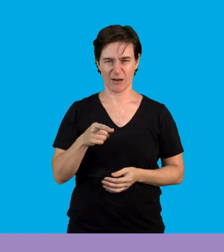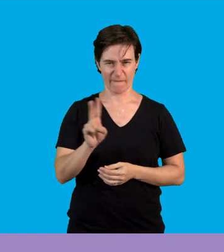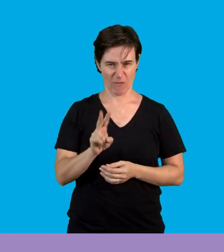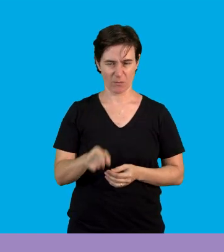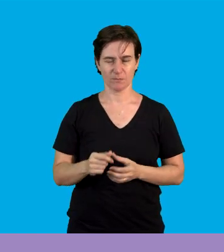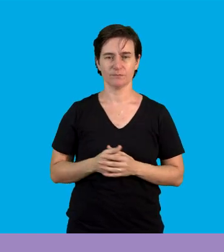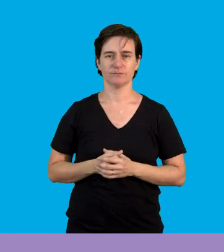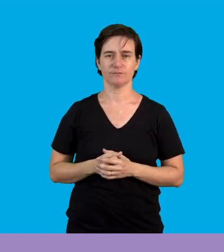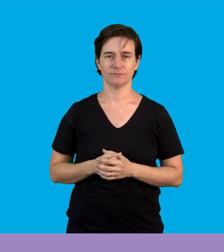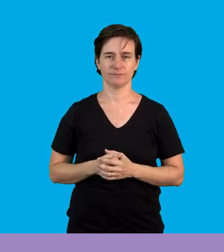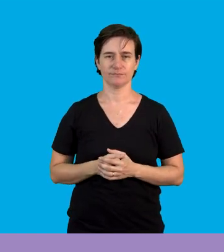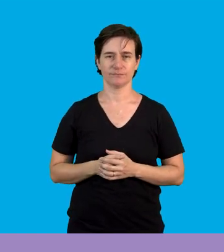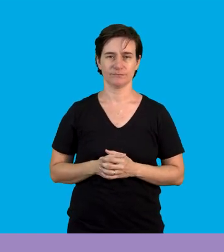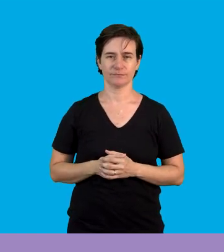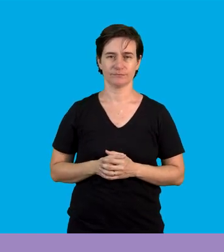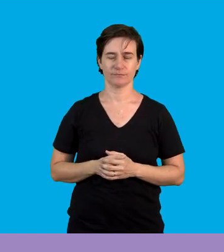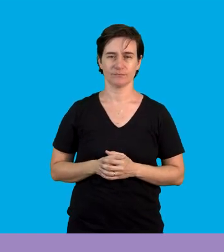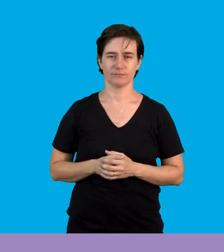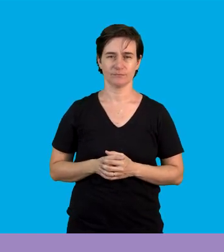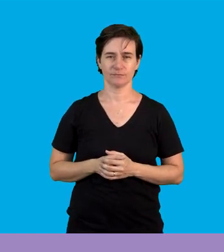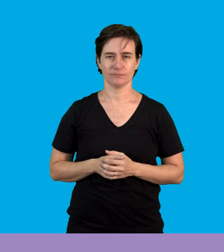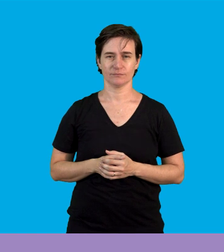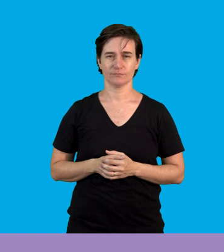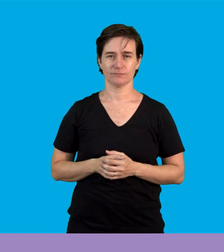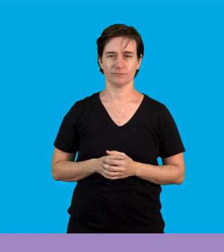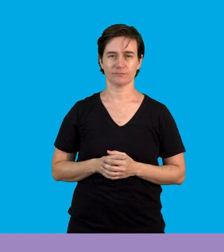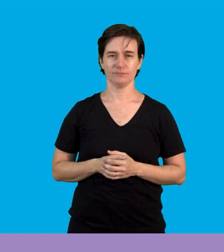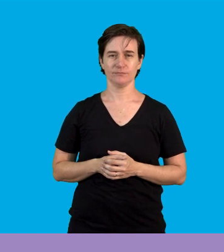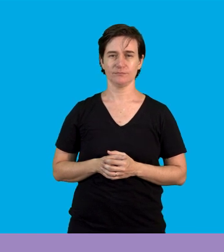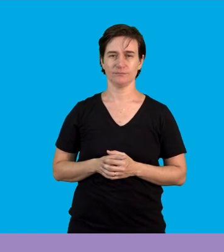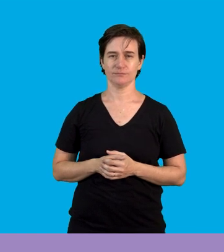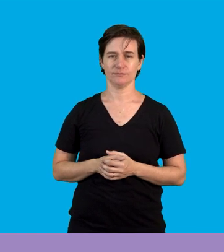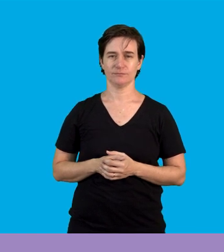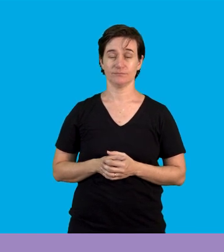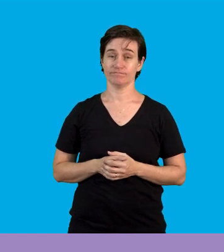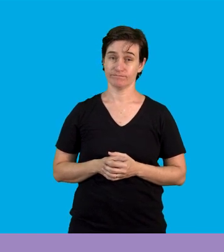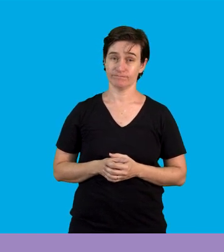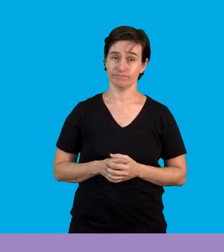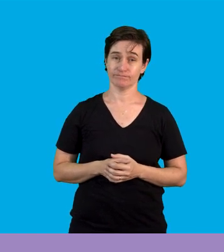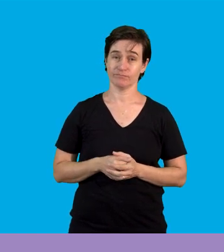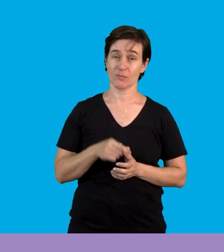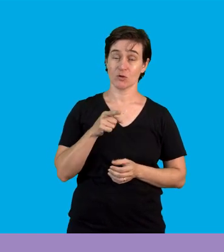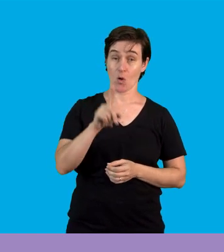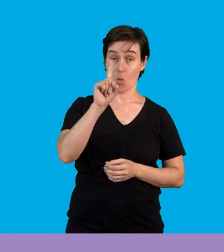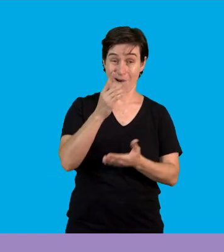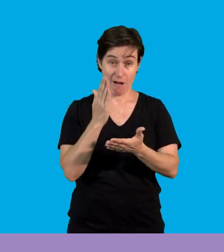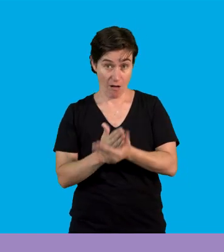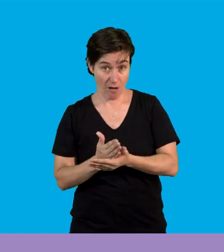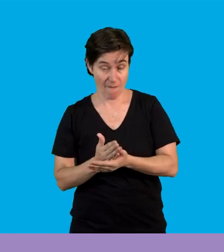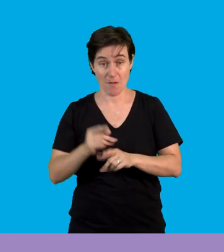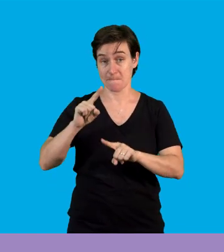volume for this triangular prism. Now the volume for this triangular prism, remember, is going to be